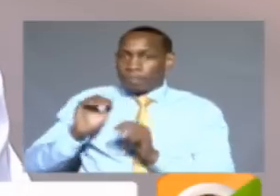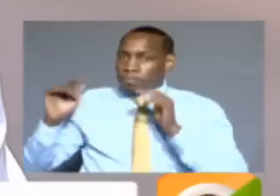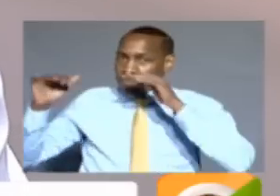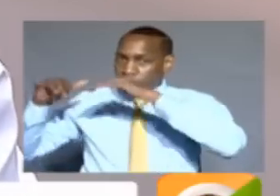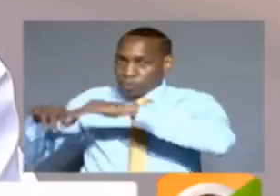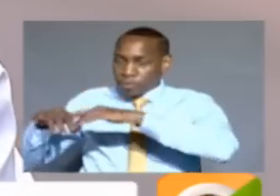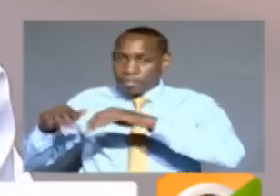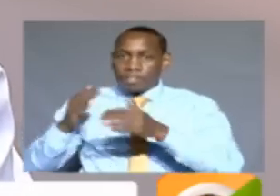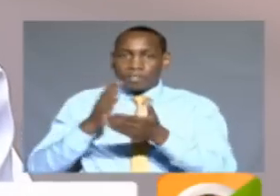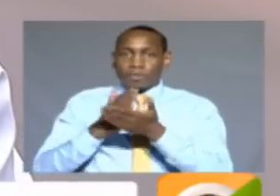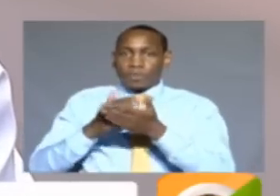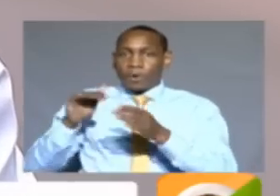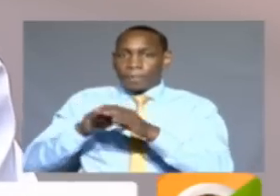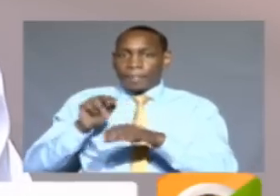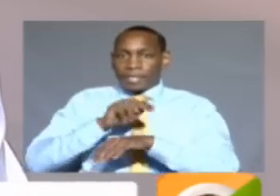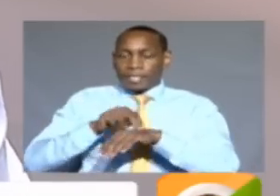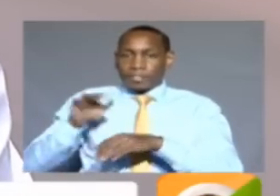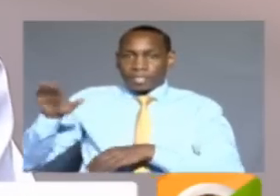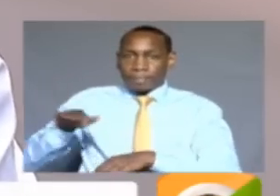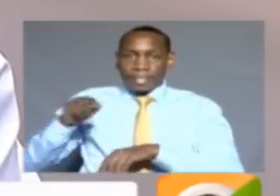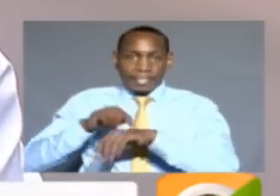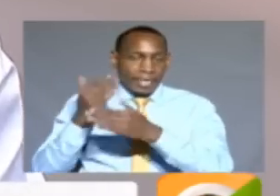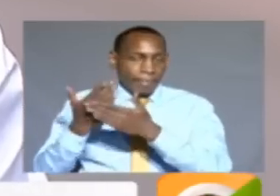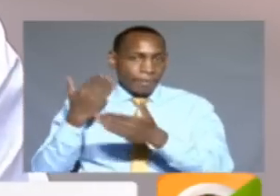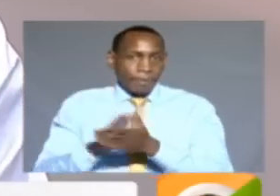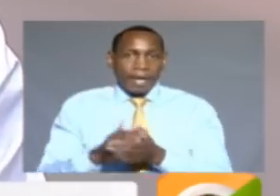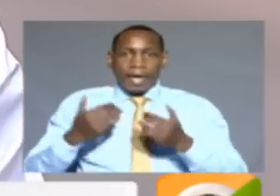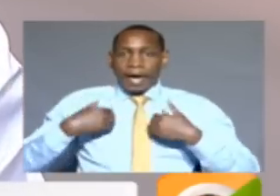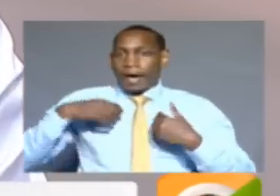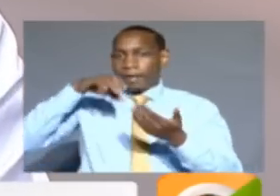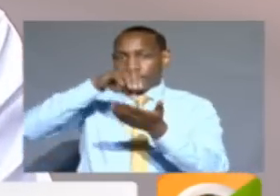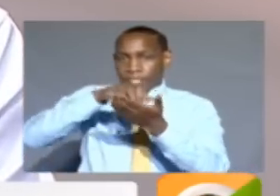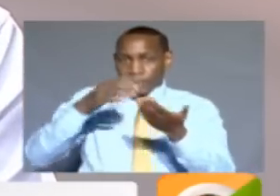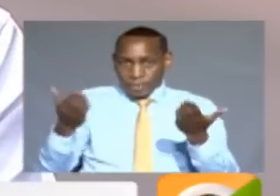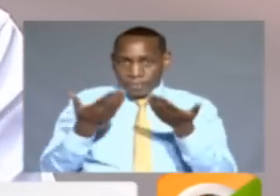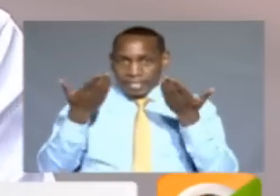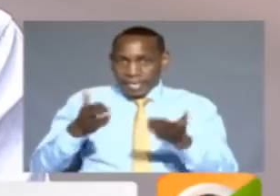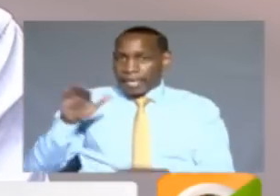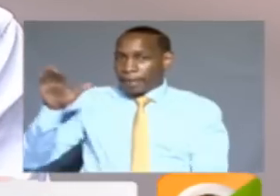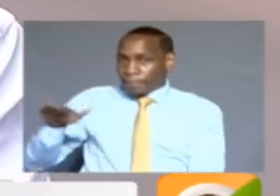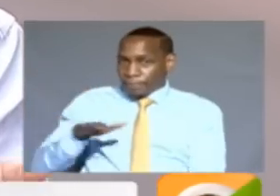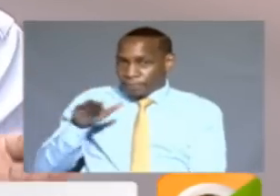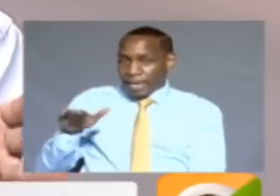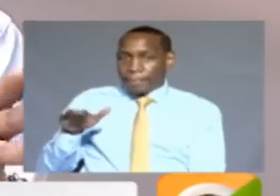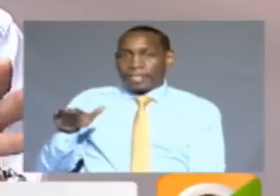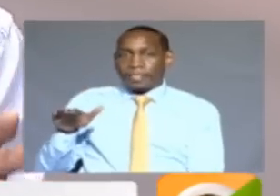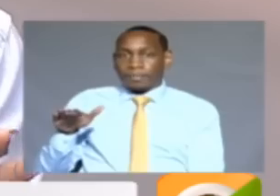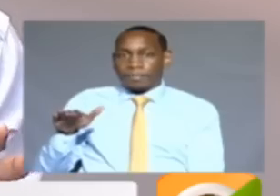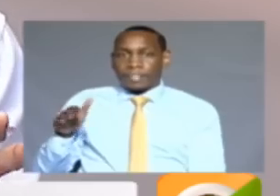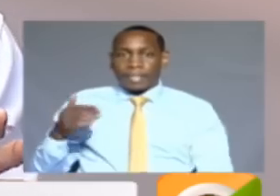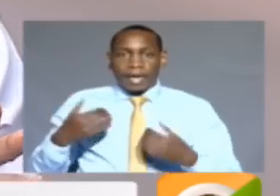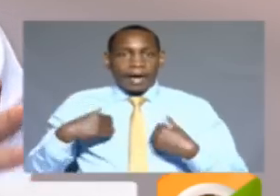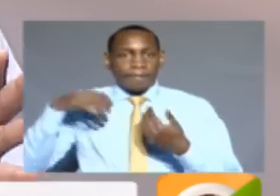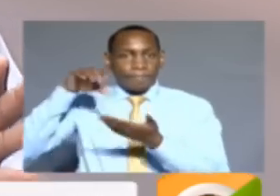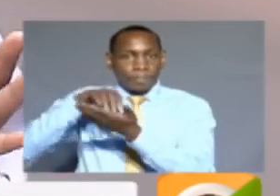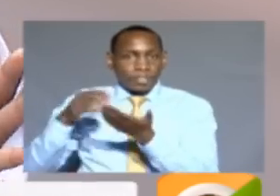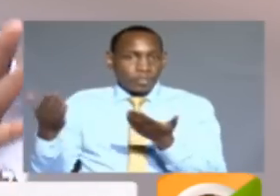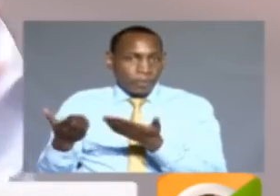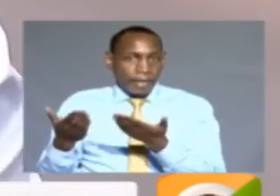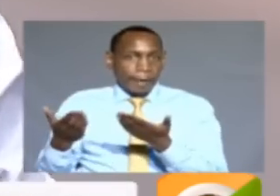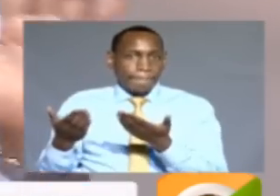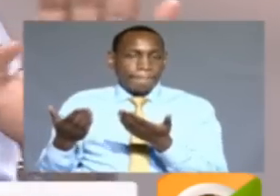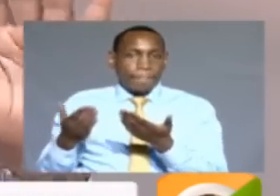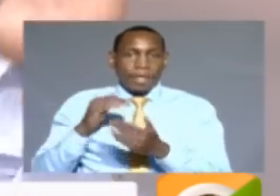were actually members of the National Assembly at the time. So we have a situation where now Parliament is in this situation where there is